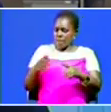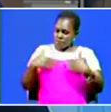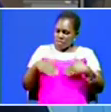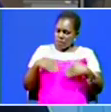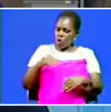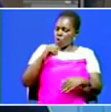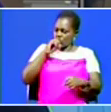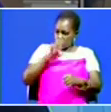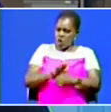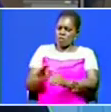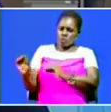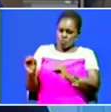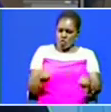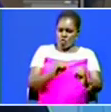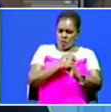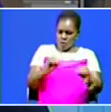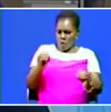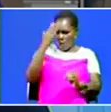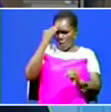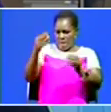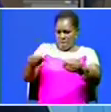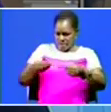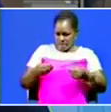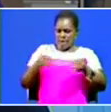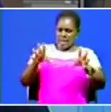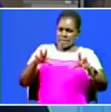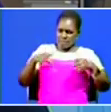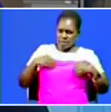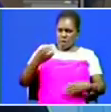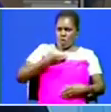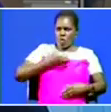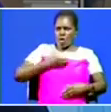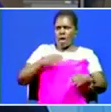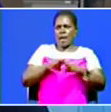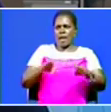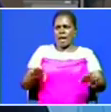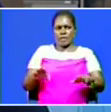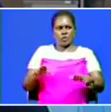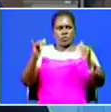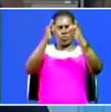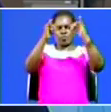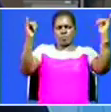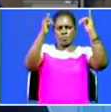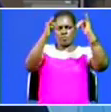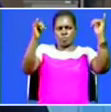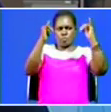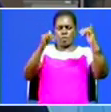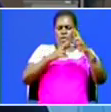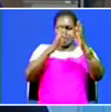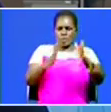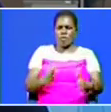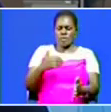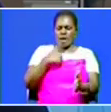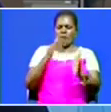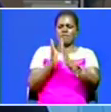have vowed not to move, claiming they were given consent by the landowner to set up the shanties. Alan Ochanda has